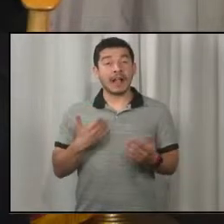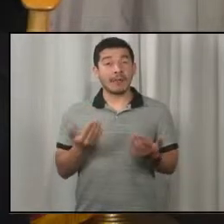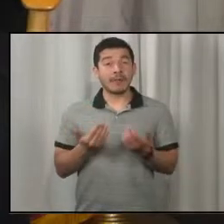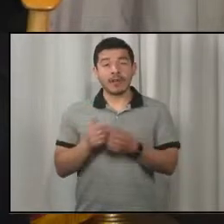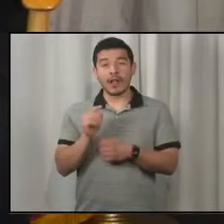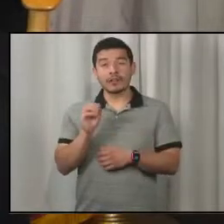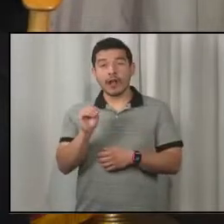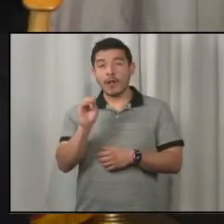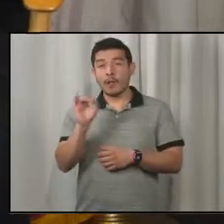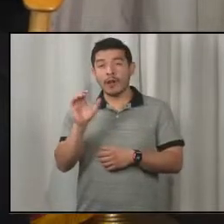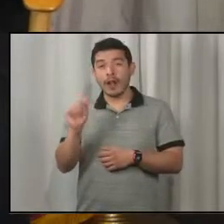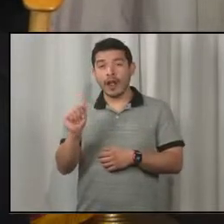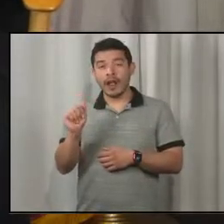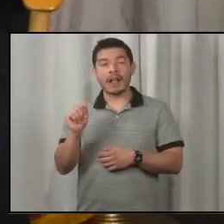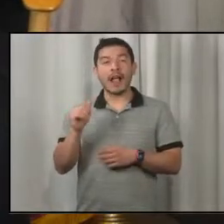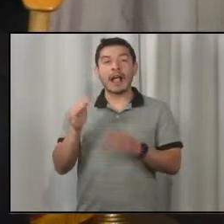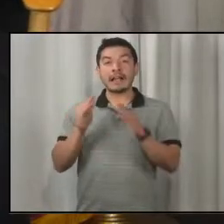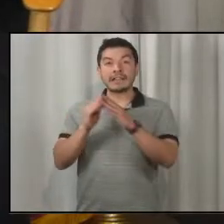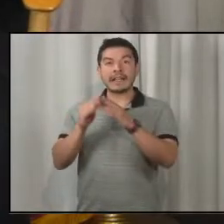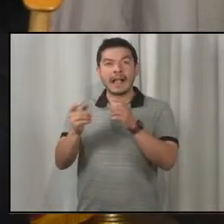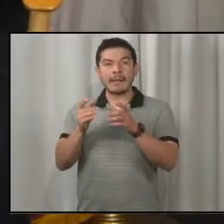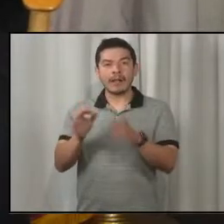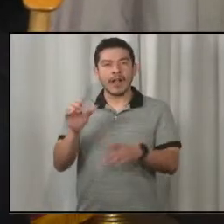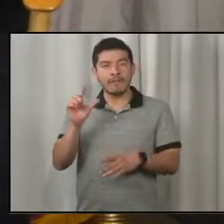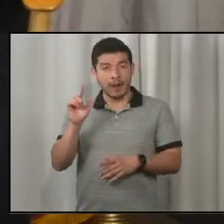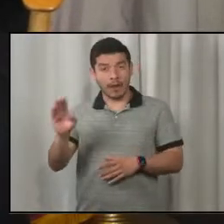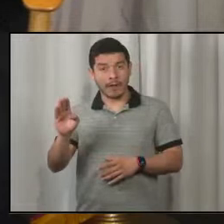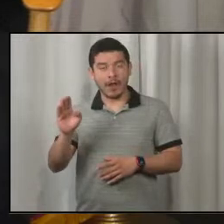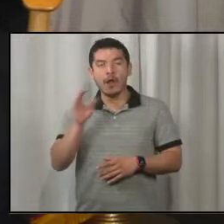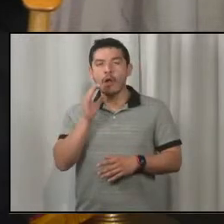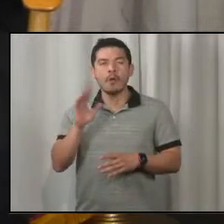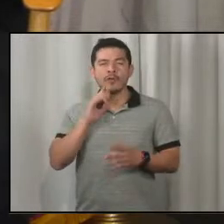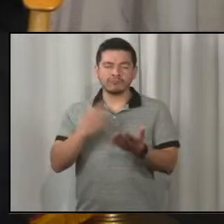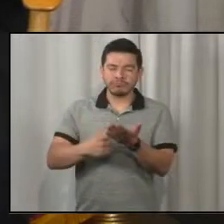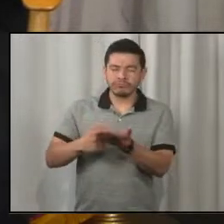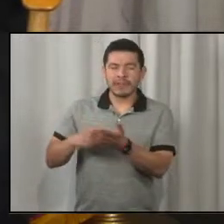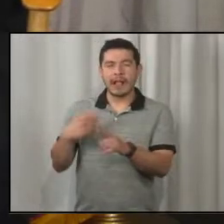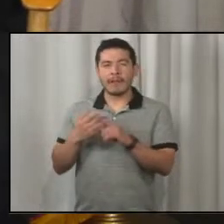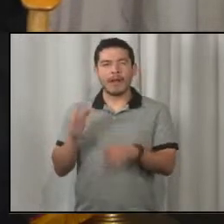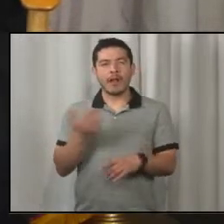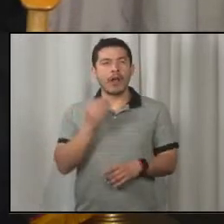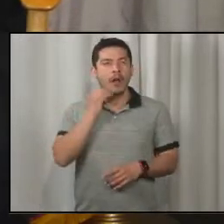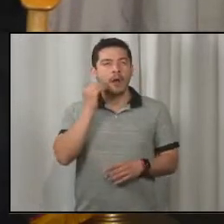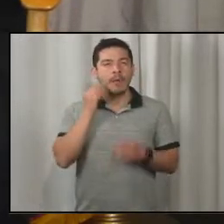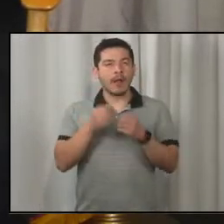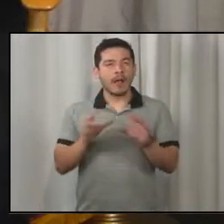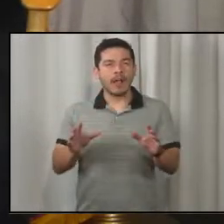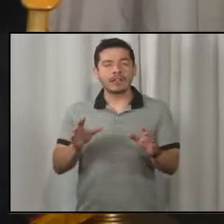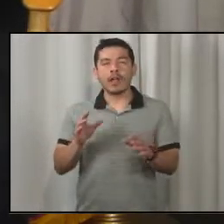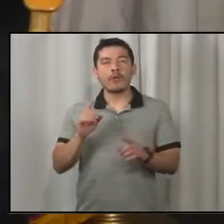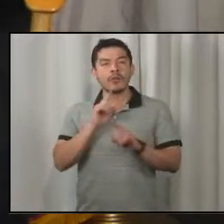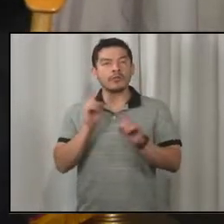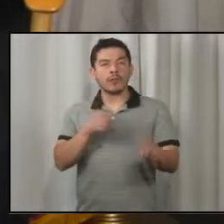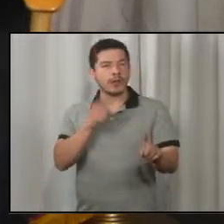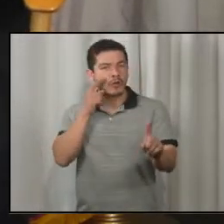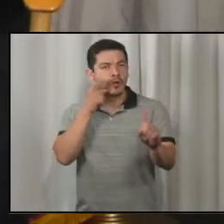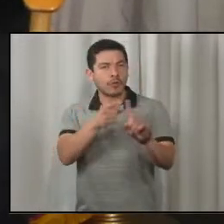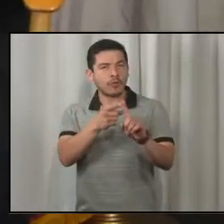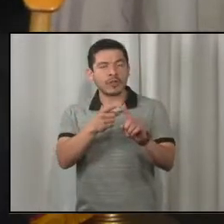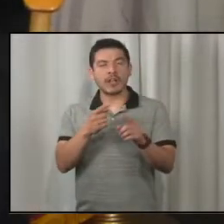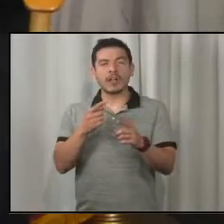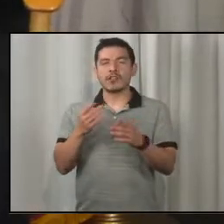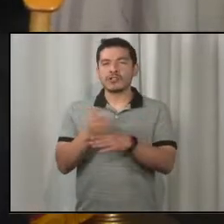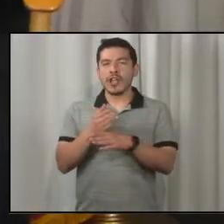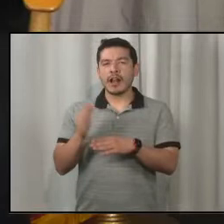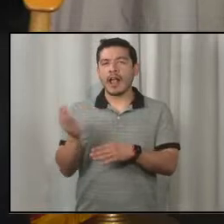City Manager of Long Beach, who will be going over the city's homeless emergency response goals shared at last week's City Council meeting.